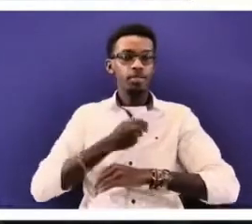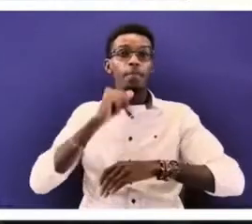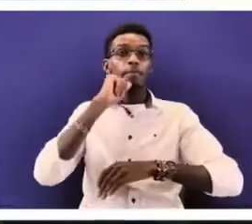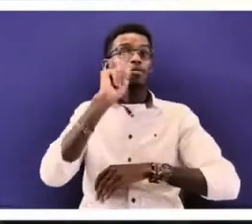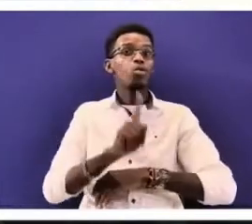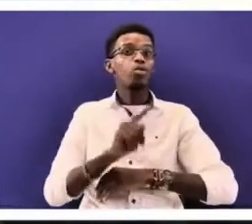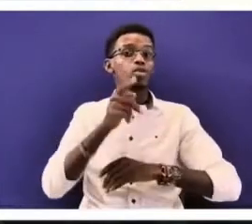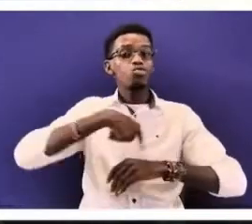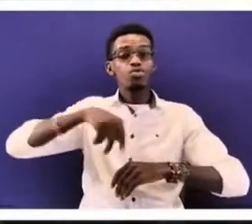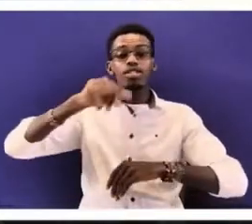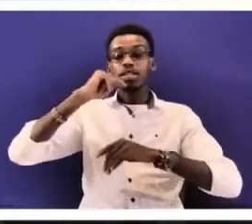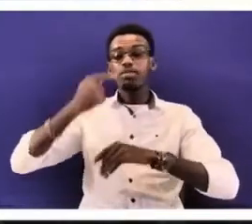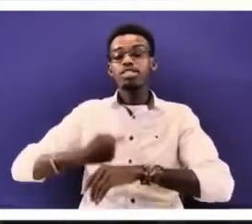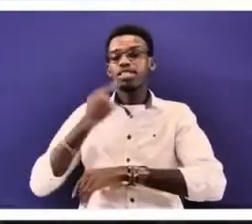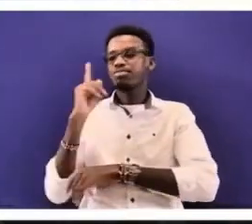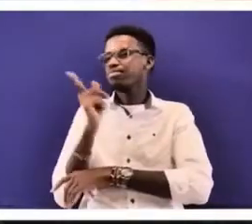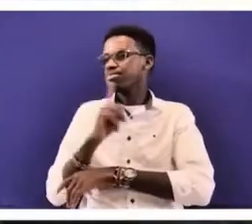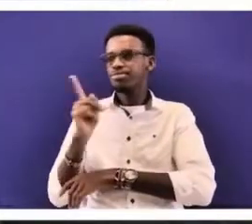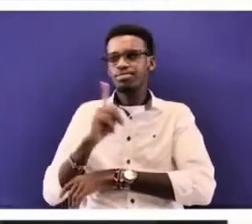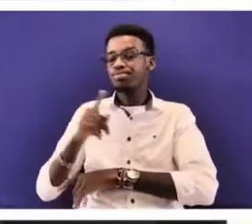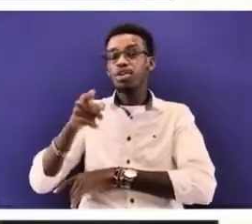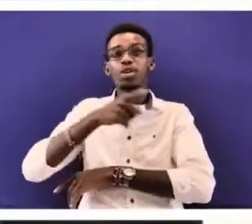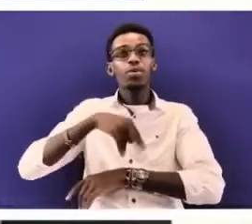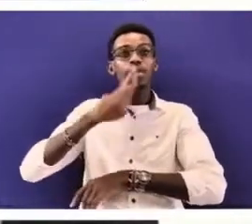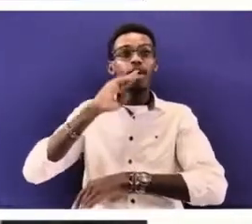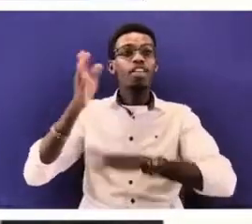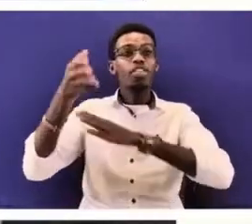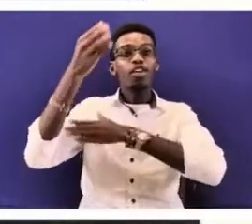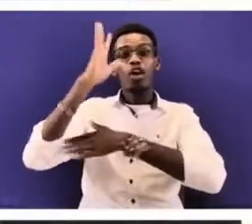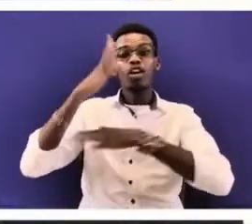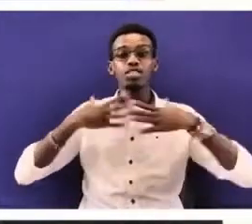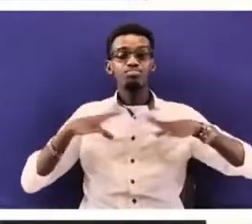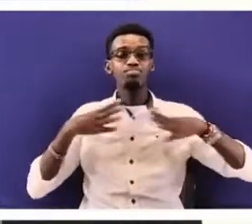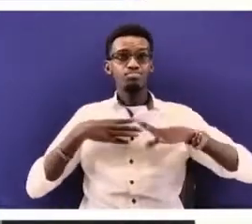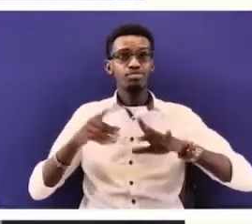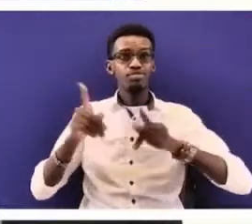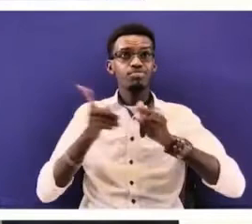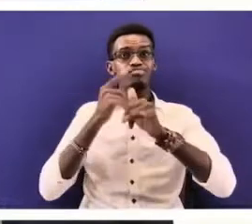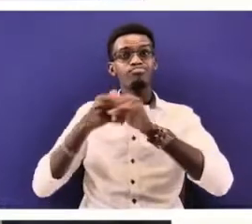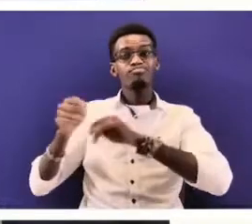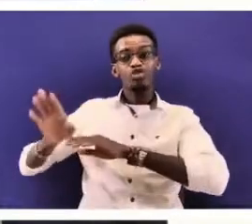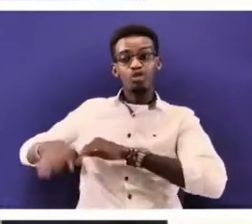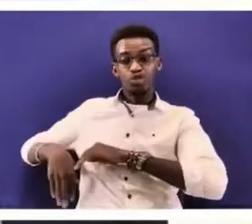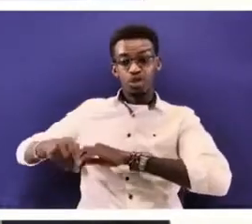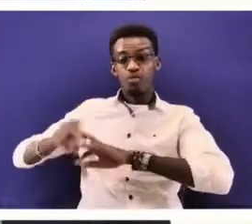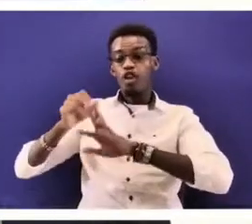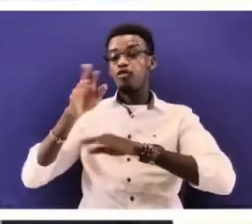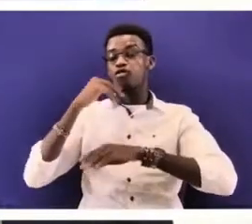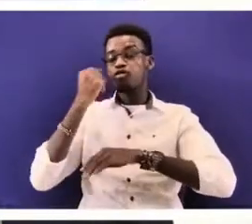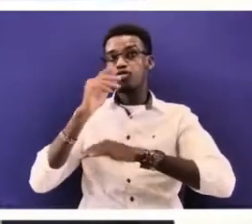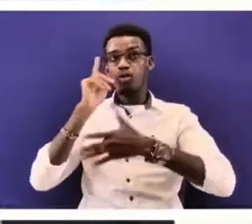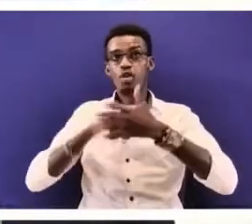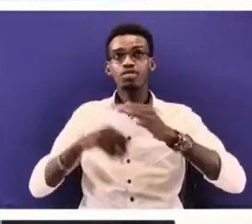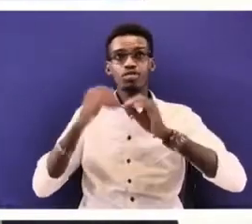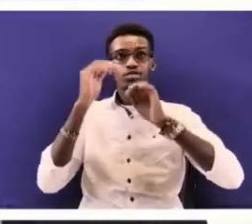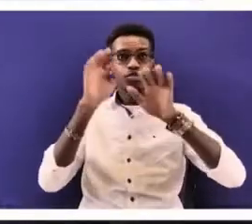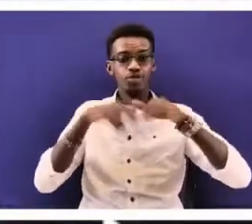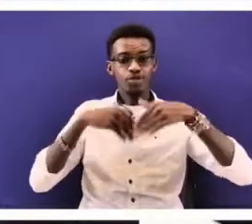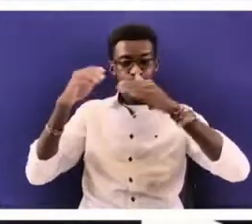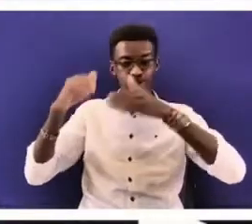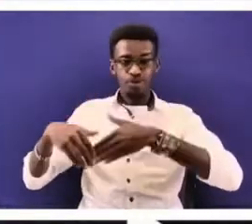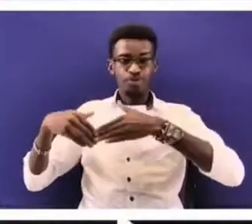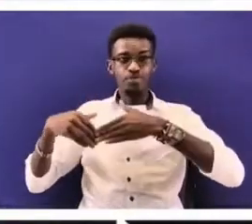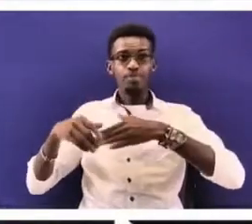we ourselves. We are the God's people, the sheep of his pasture.